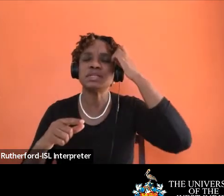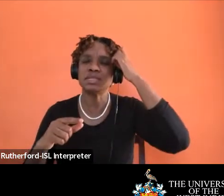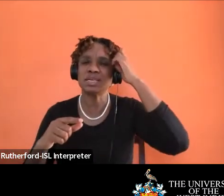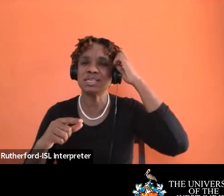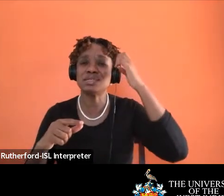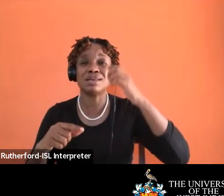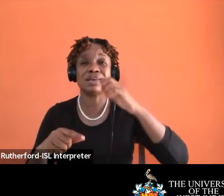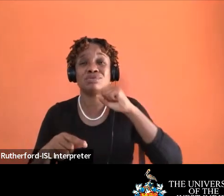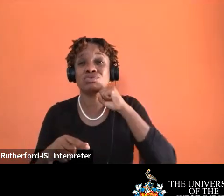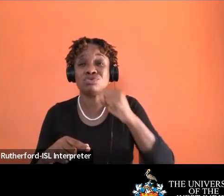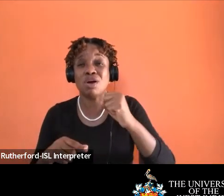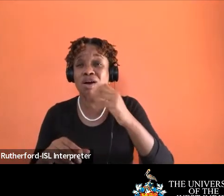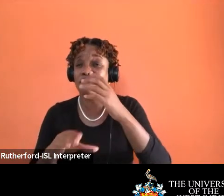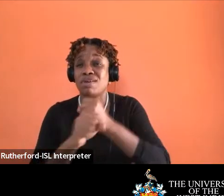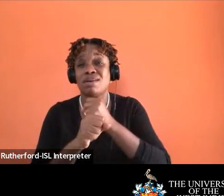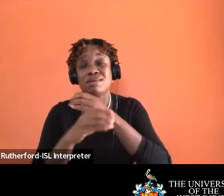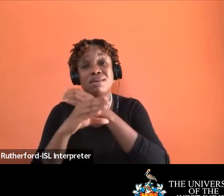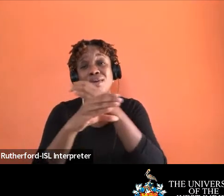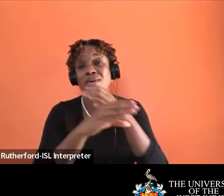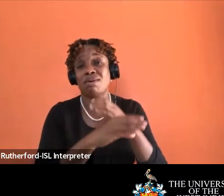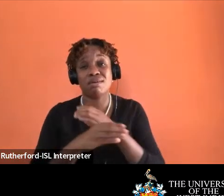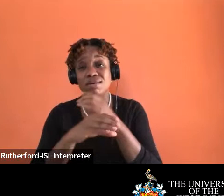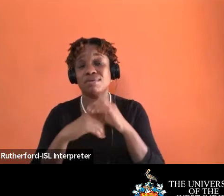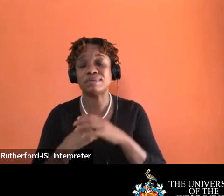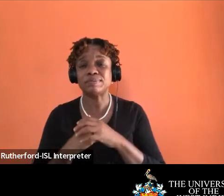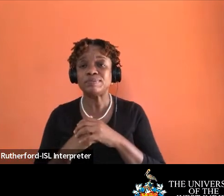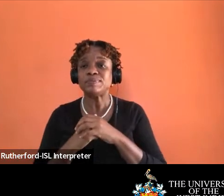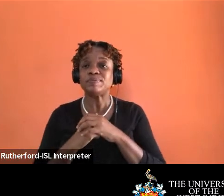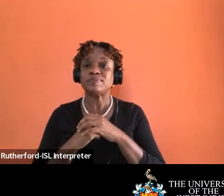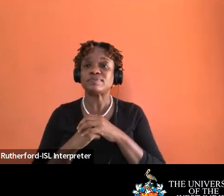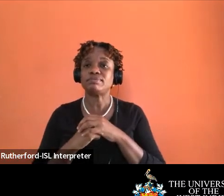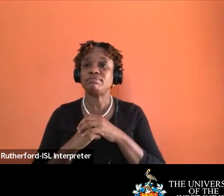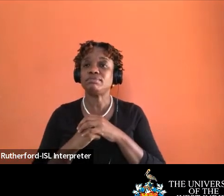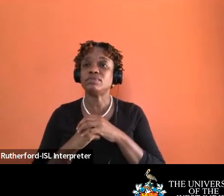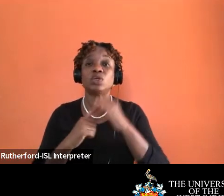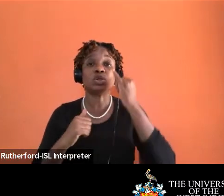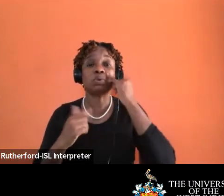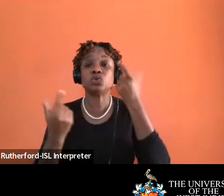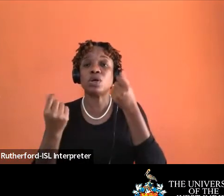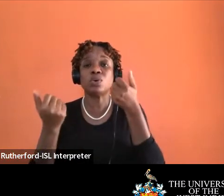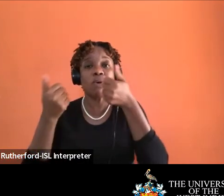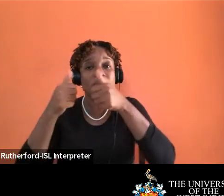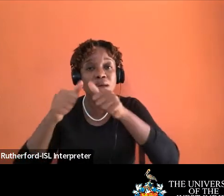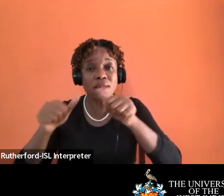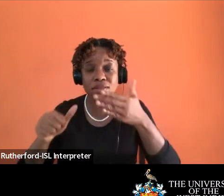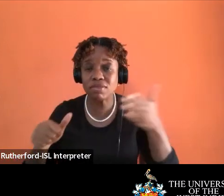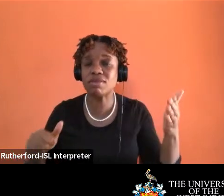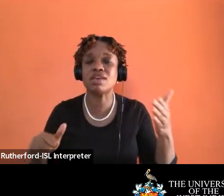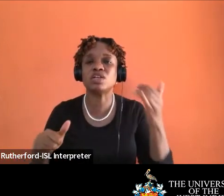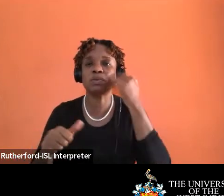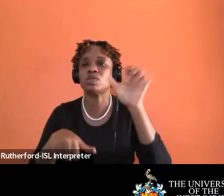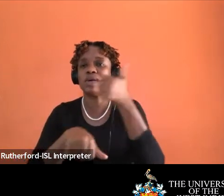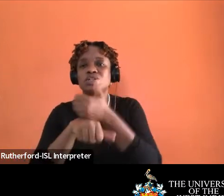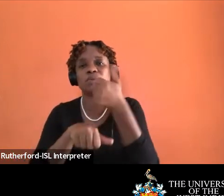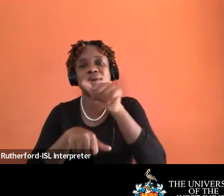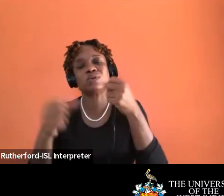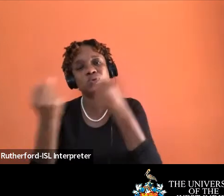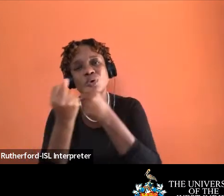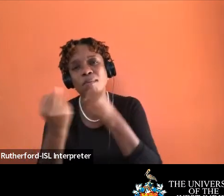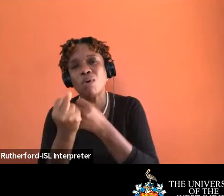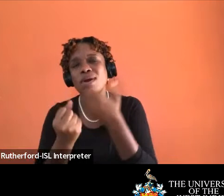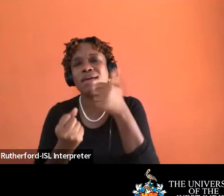to remember that when we're doing anything, when we're setting up any sort of support, any social